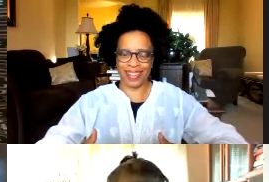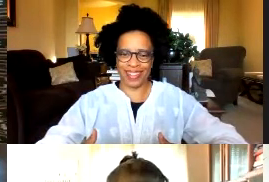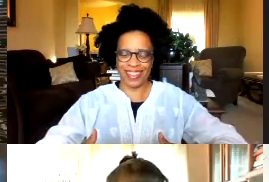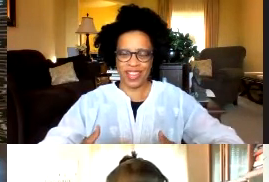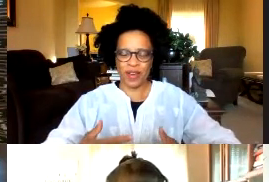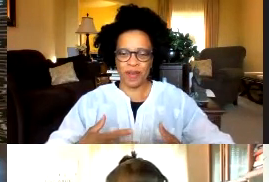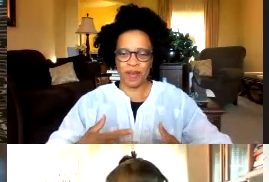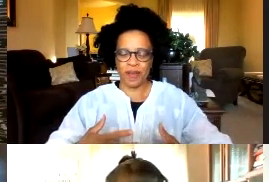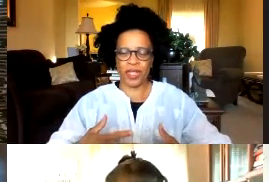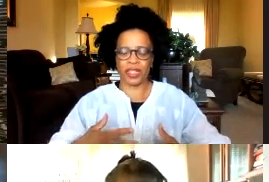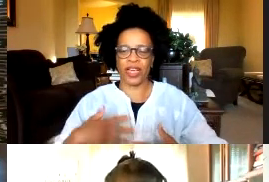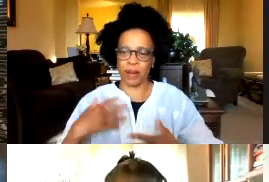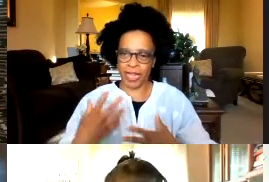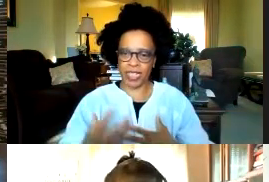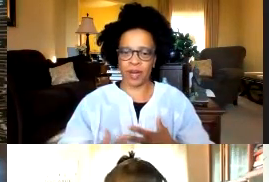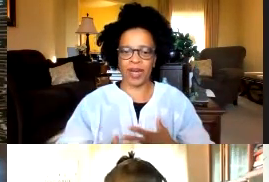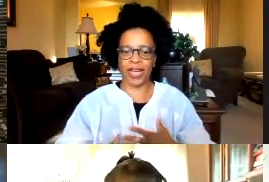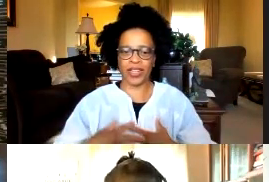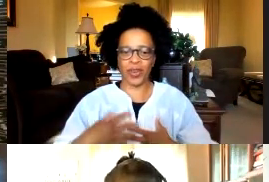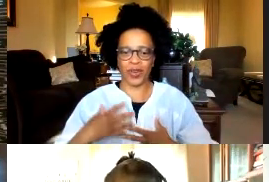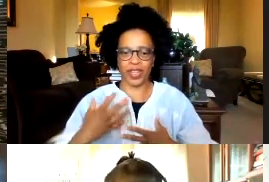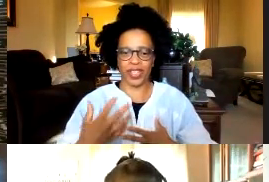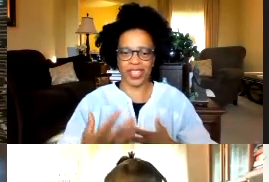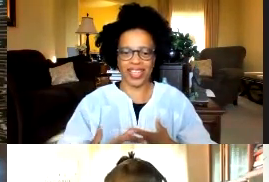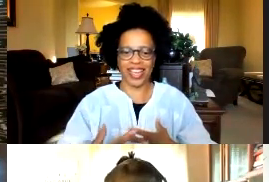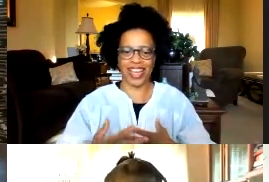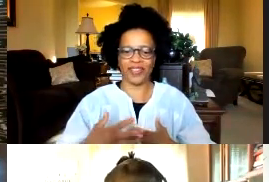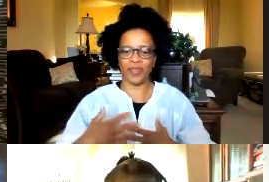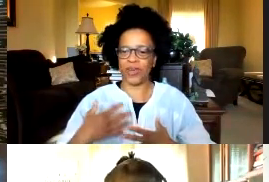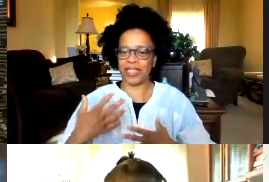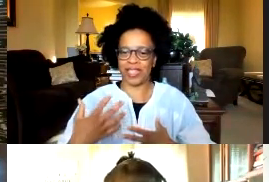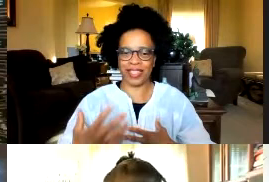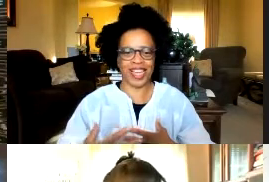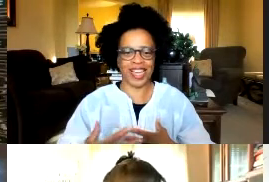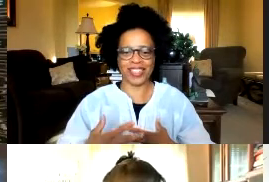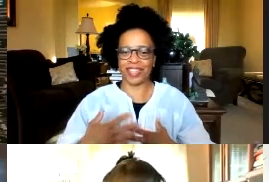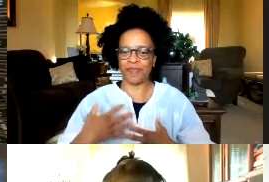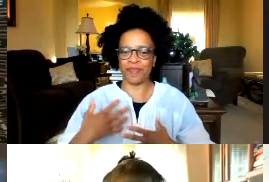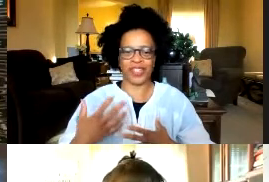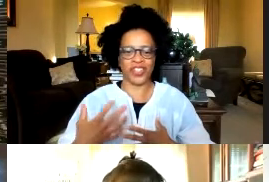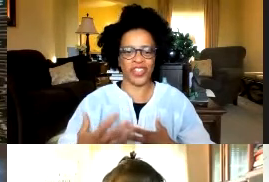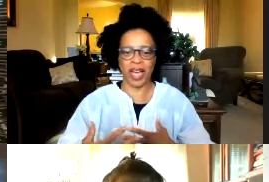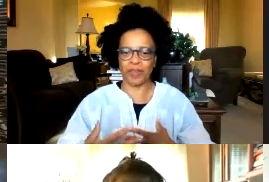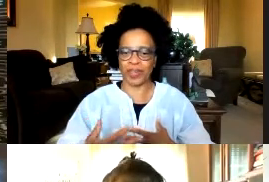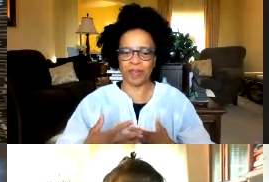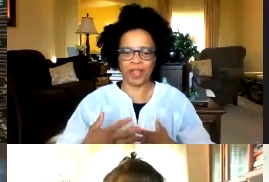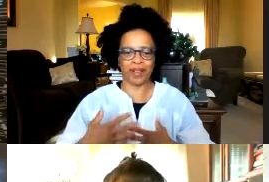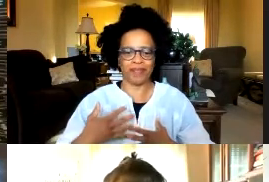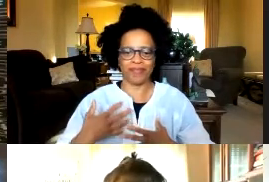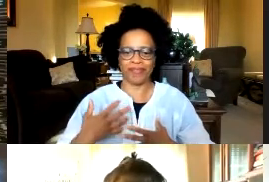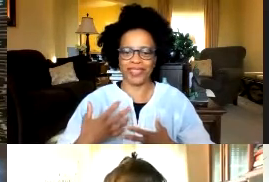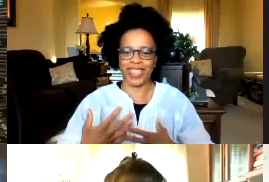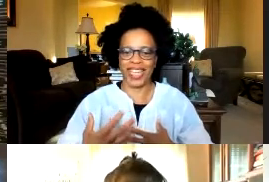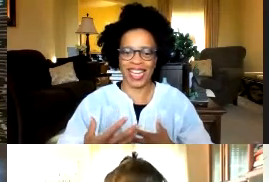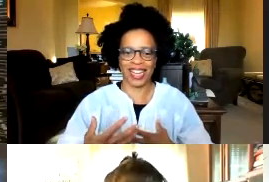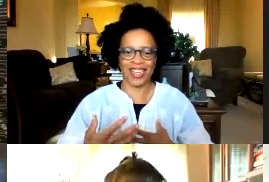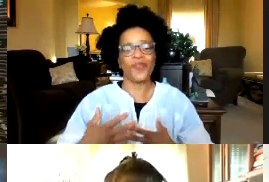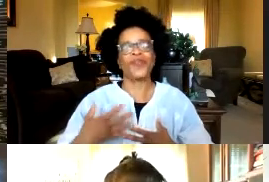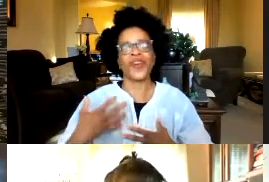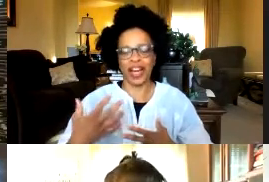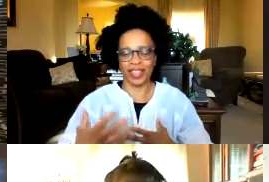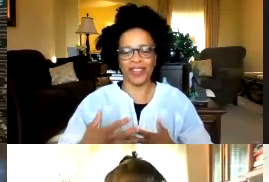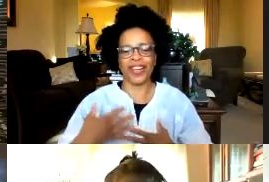back, but to come back and notice. Yeah, if you want to say so, yeah, say in the chat what's coming up.